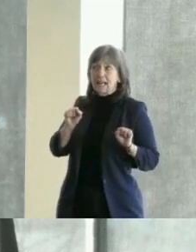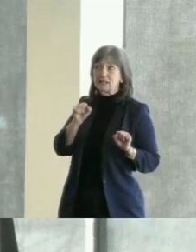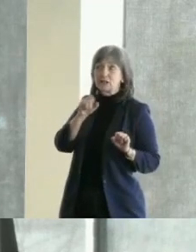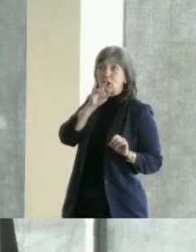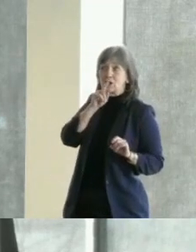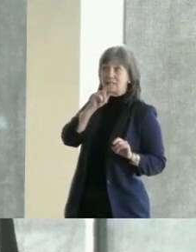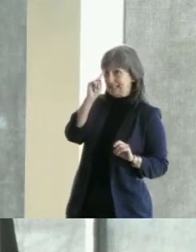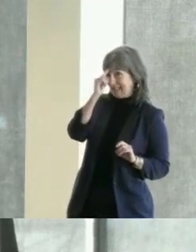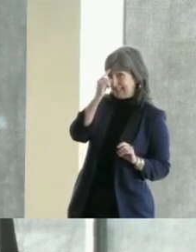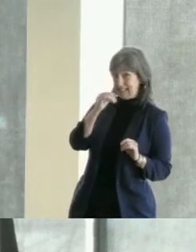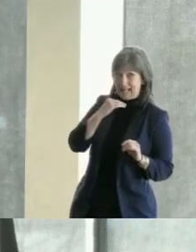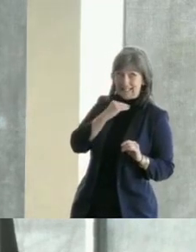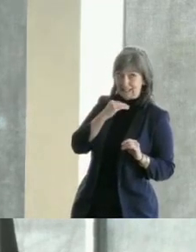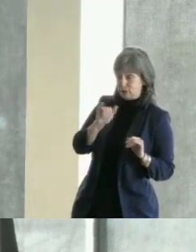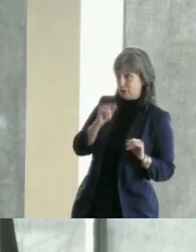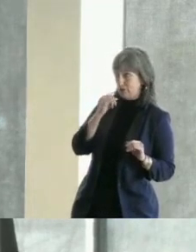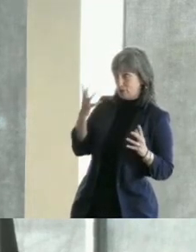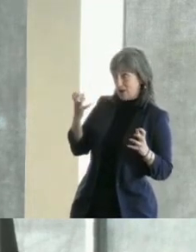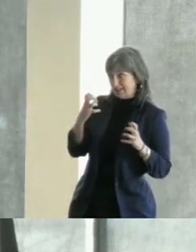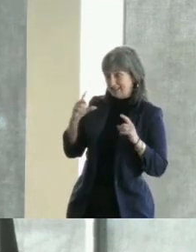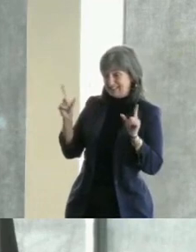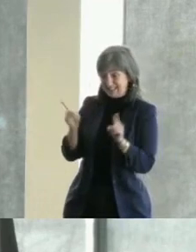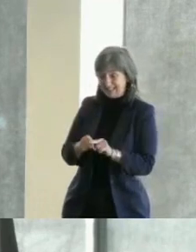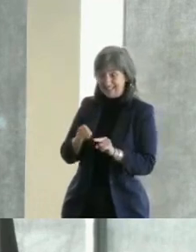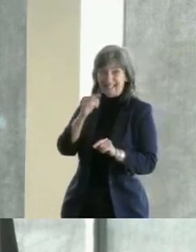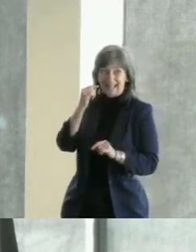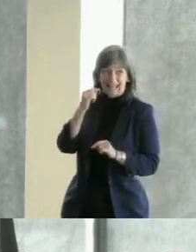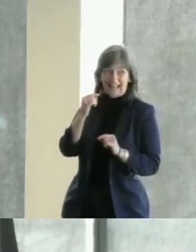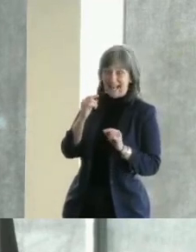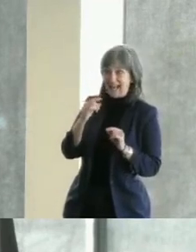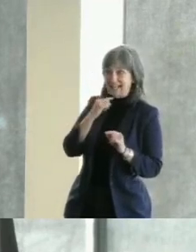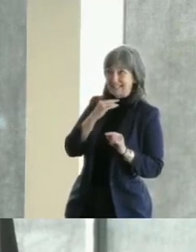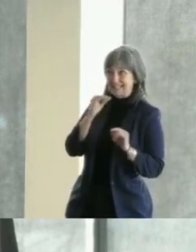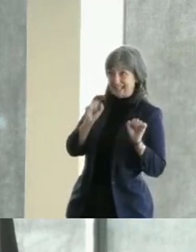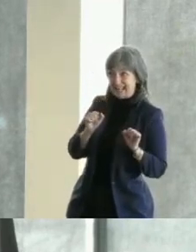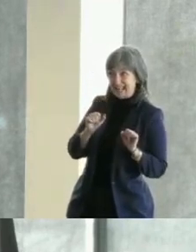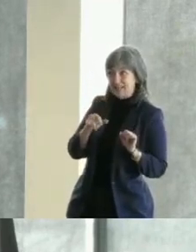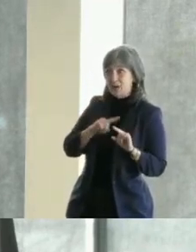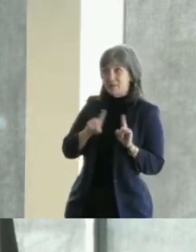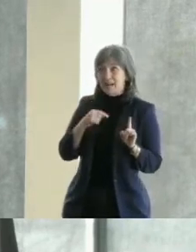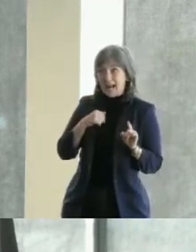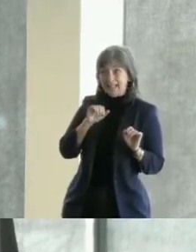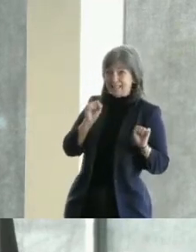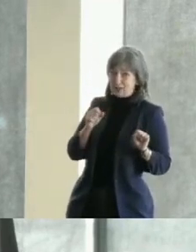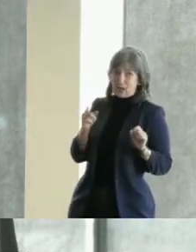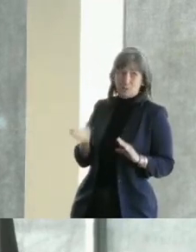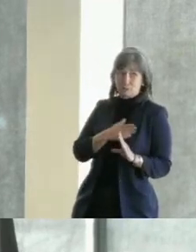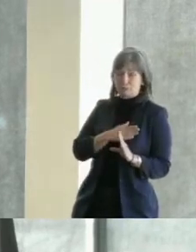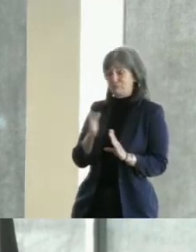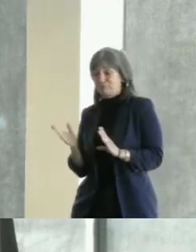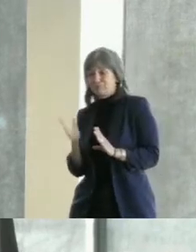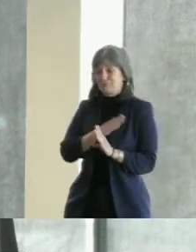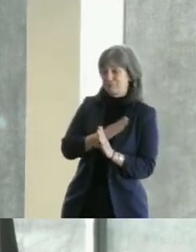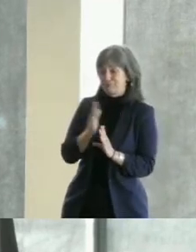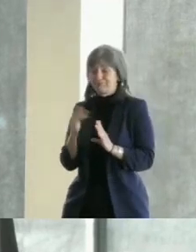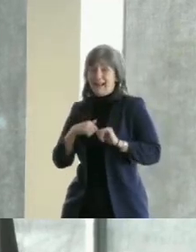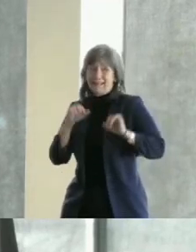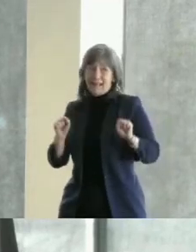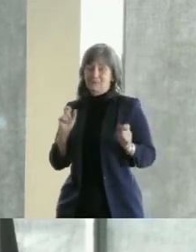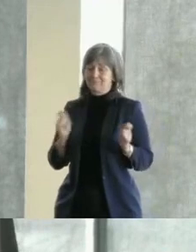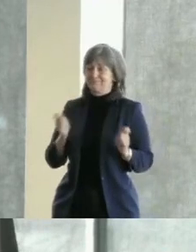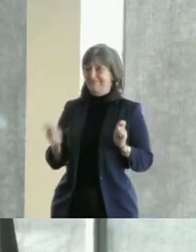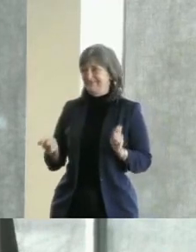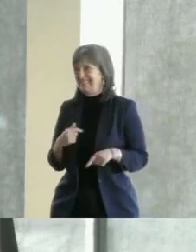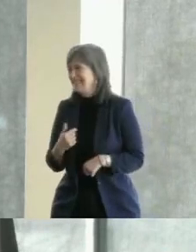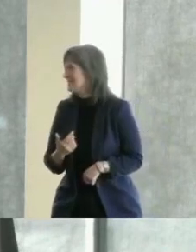Indian accent too if you want me to. I may have an accent, but I can talk very well, Anyway,